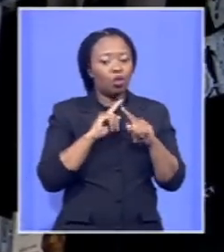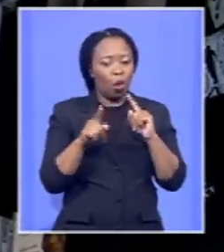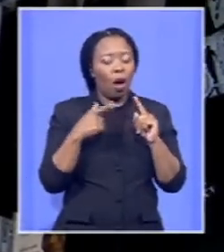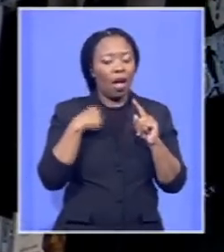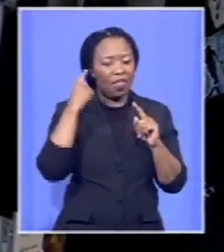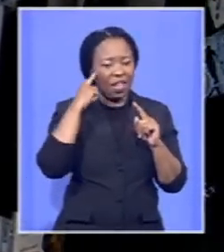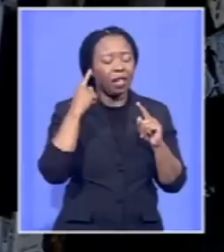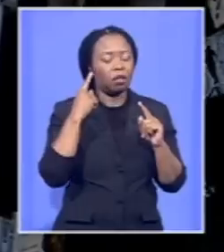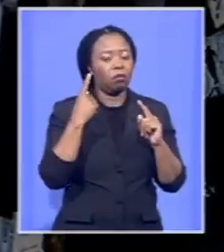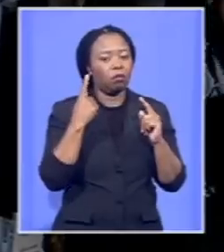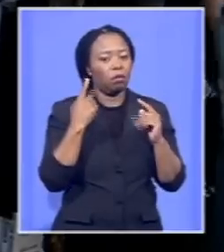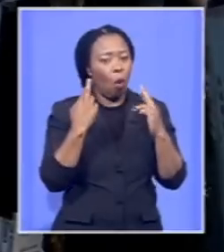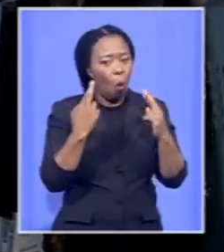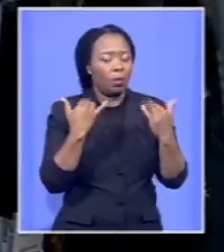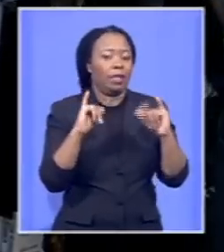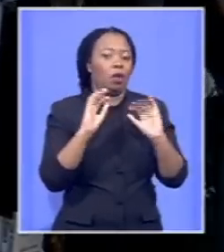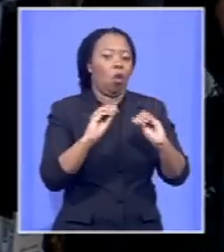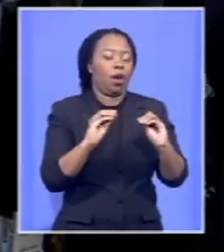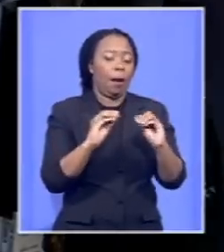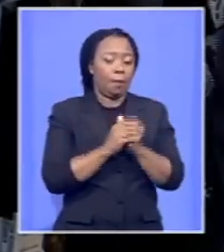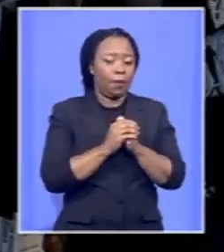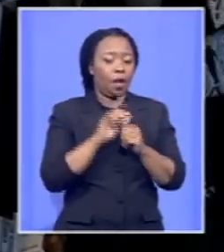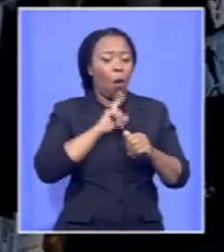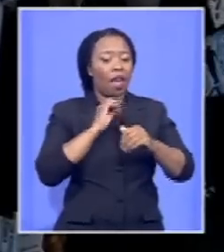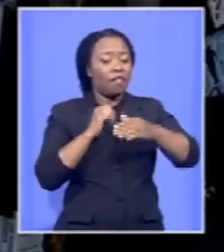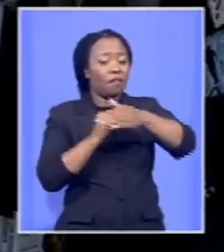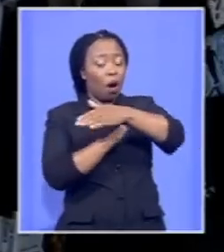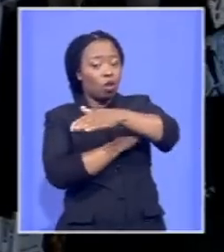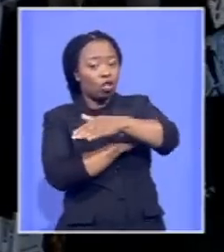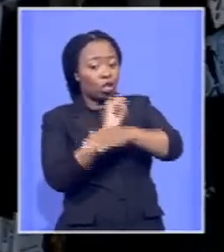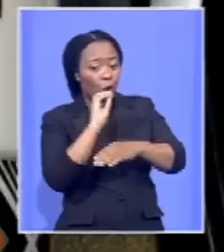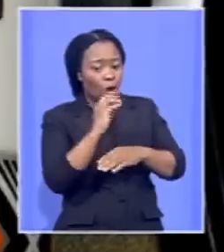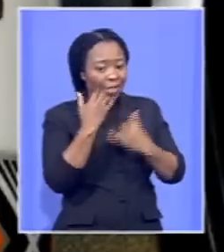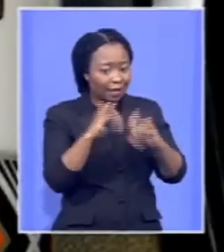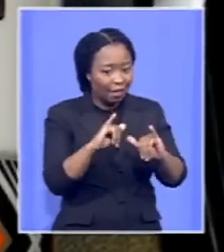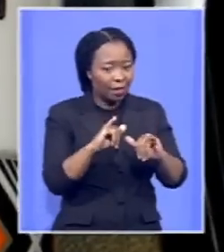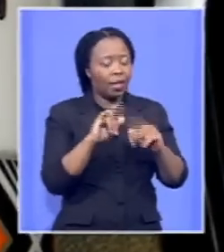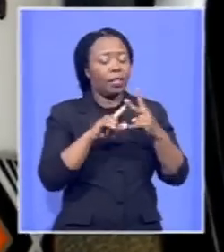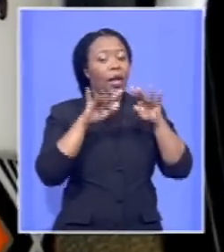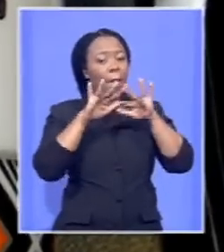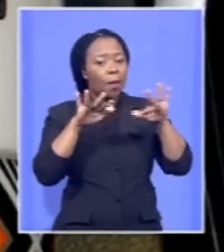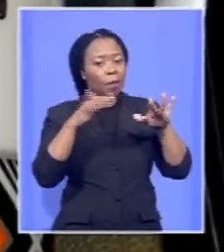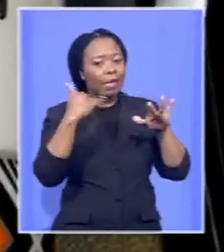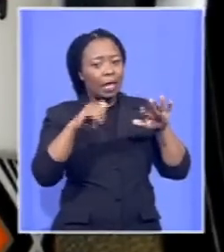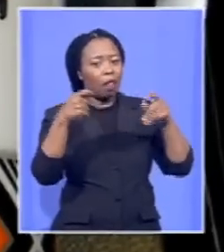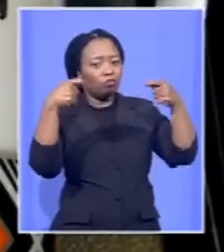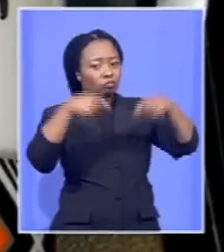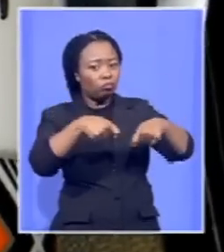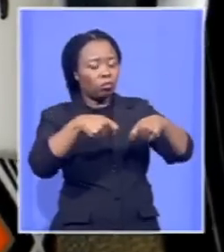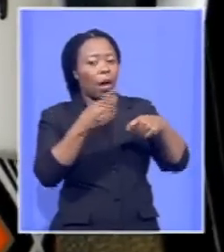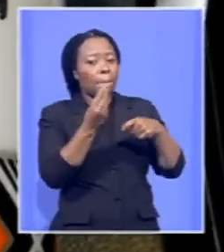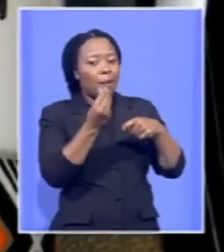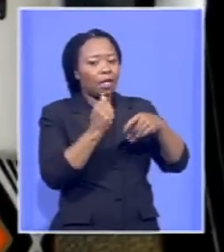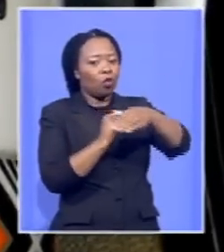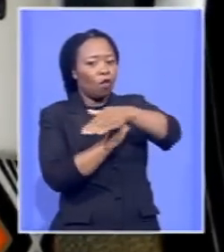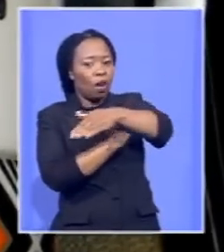there is still hope. Because when you still have the foundation, where you still have people who actually fork out money to support the foundation, where you